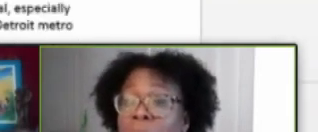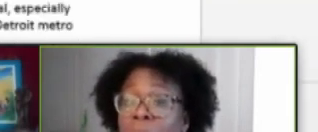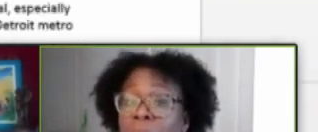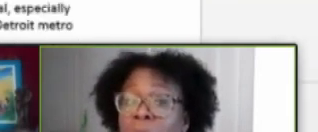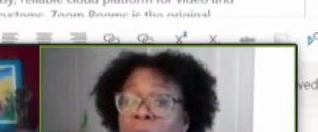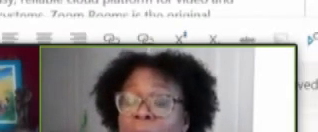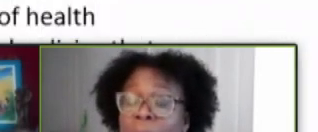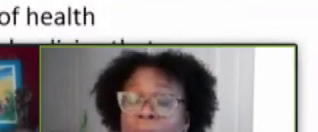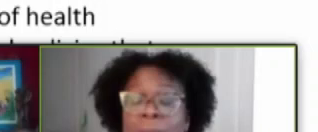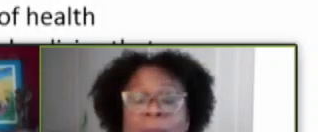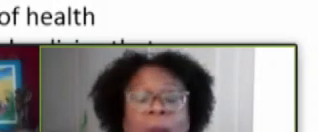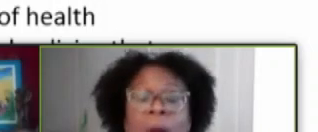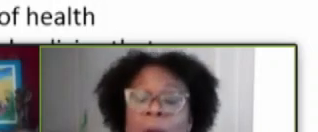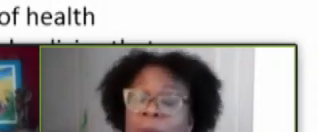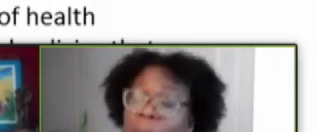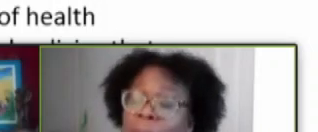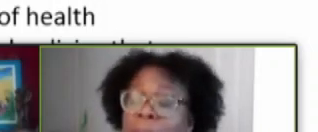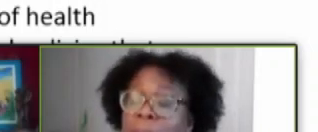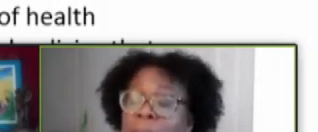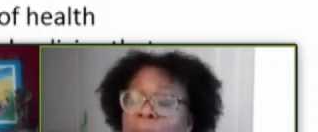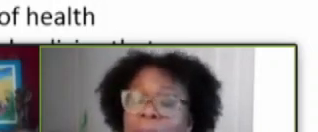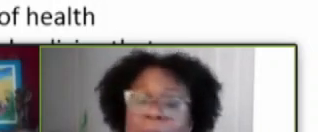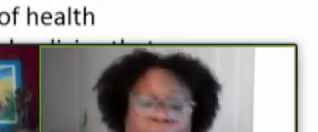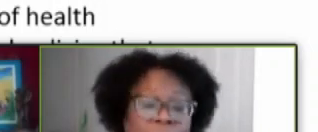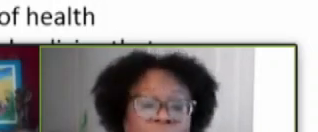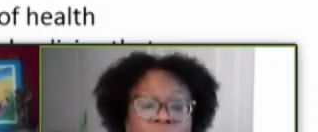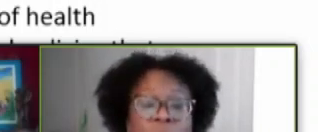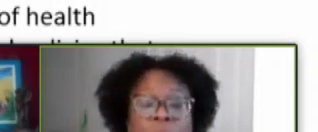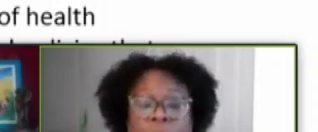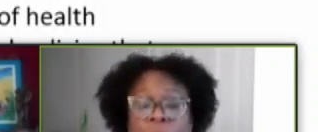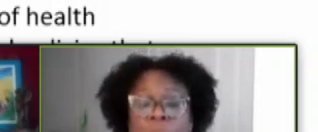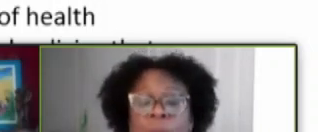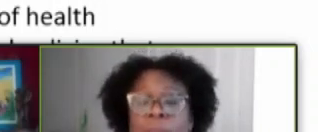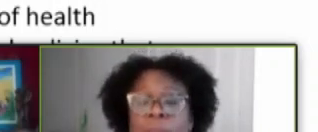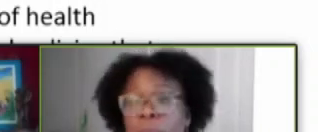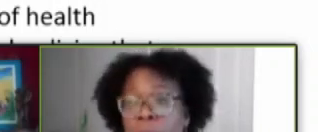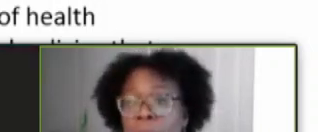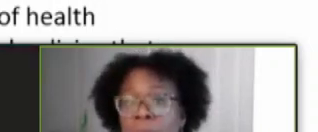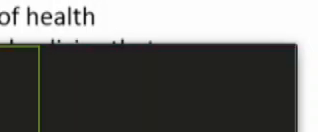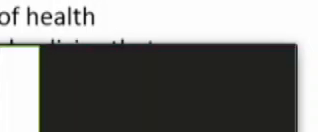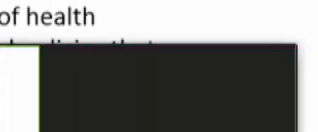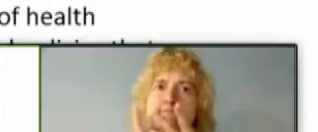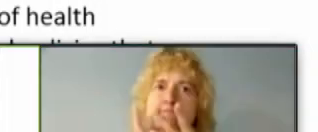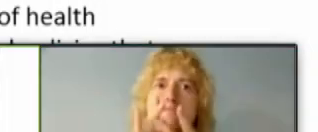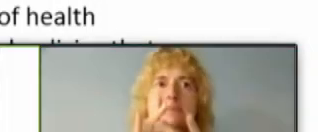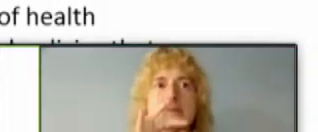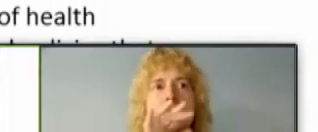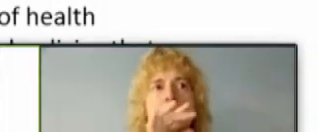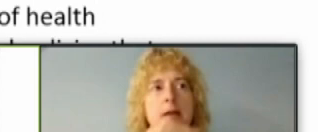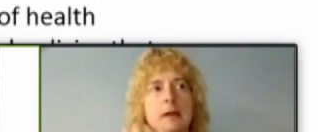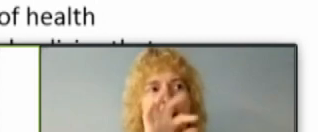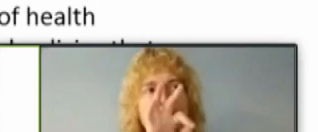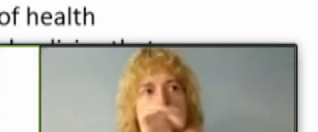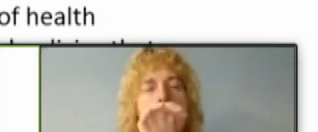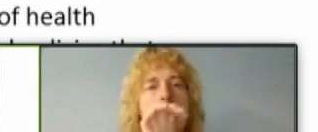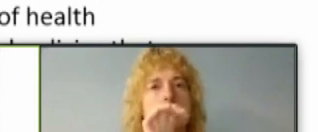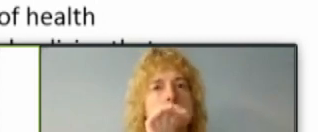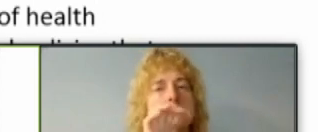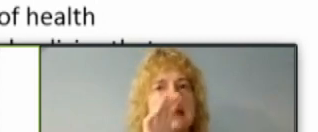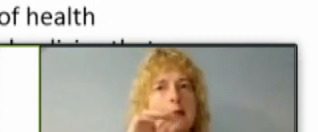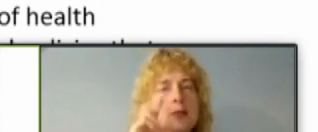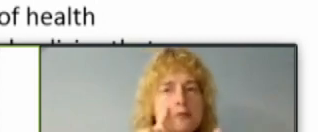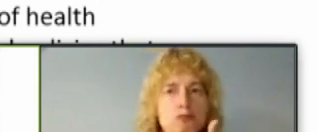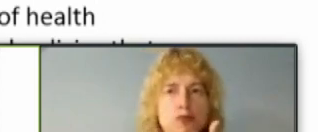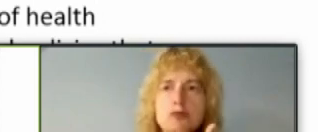terms of connecting our faculty and our research to the Detroit community, and the commitment that's there